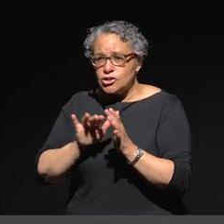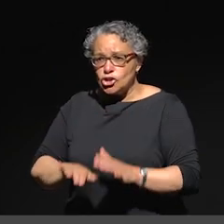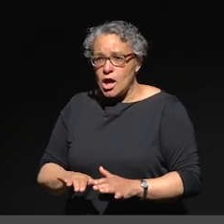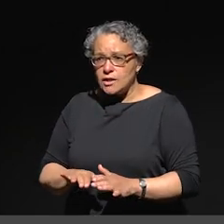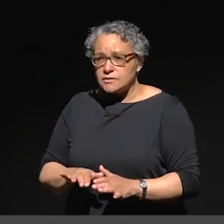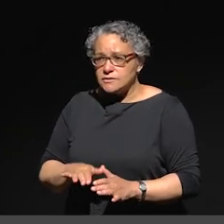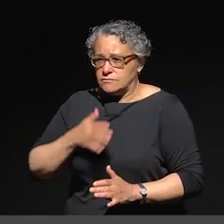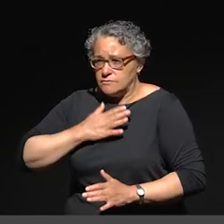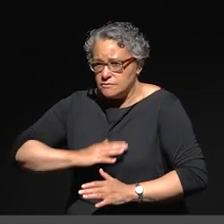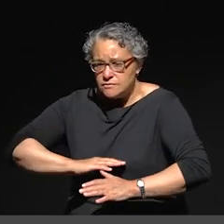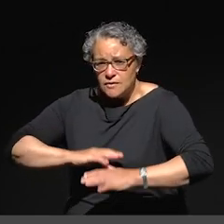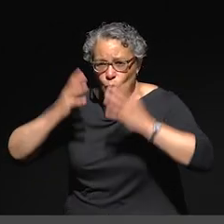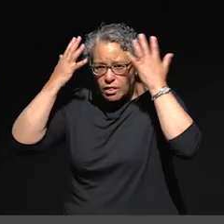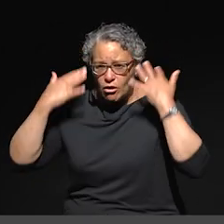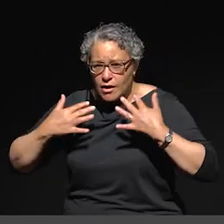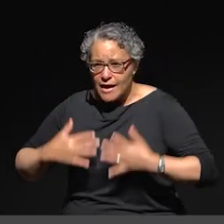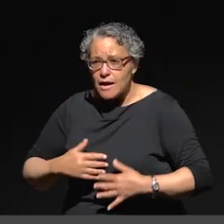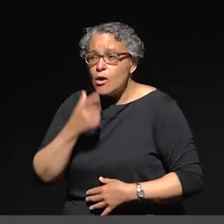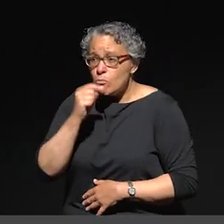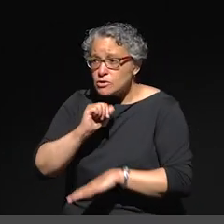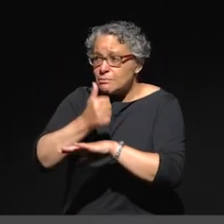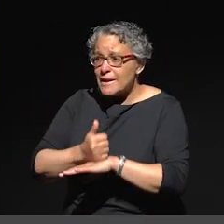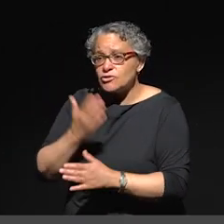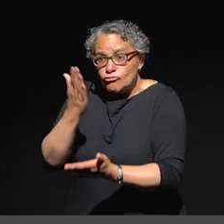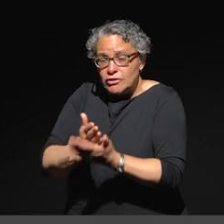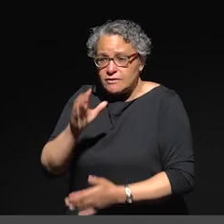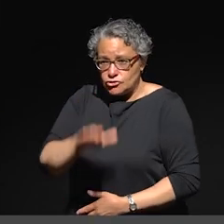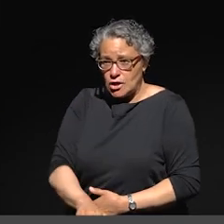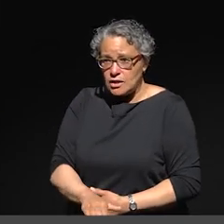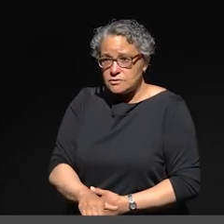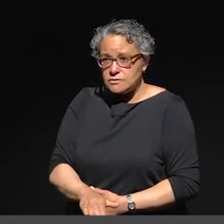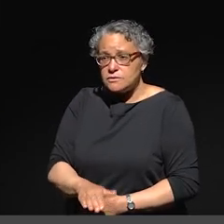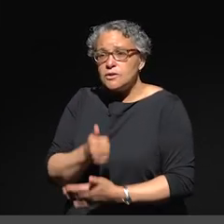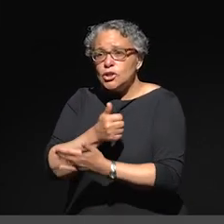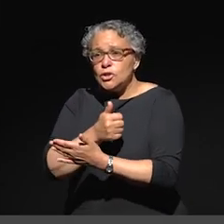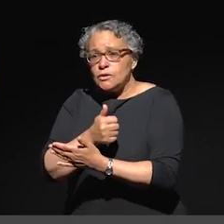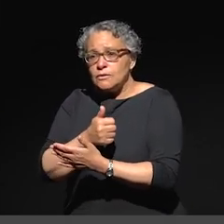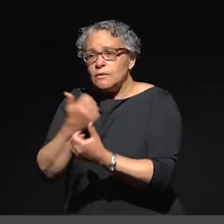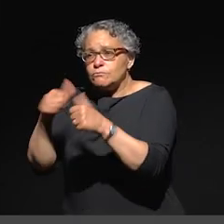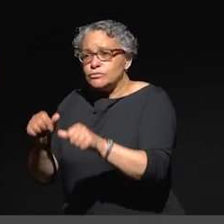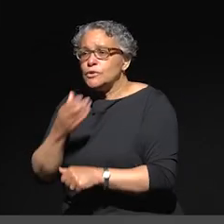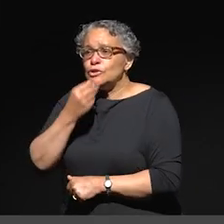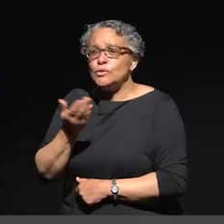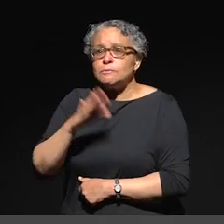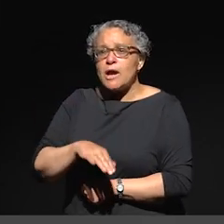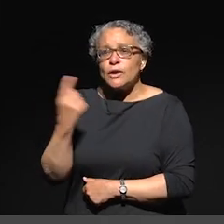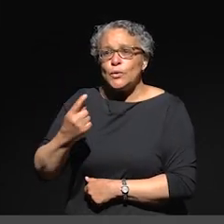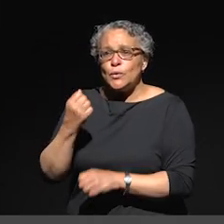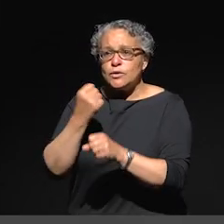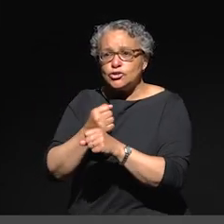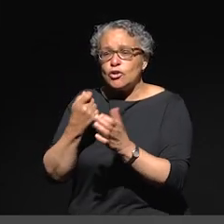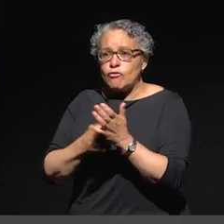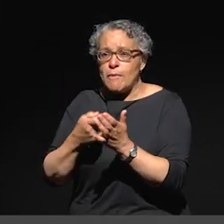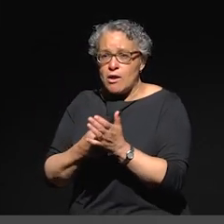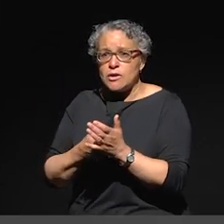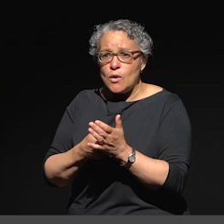Very strange, probably based on a real child. It was eventually used by Giulio Romano for this painting, as you can see, in the Getty, which is